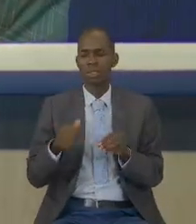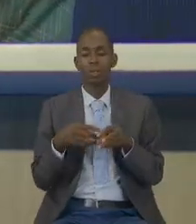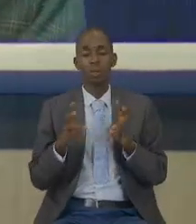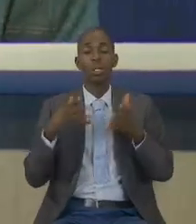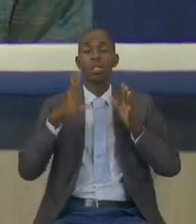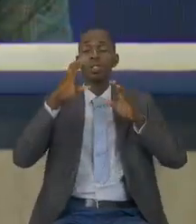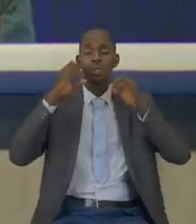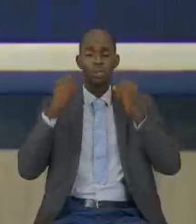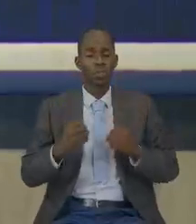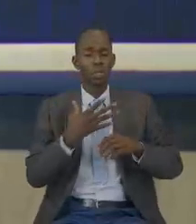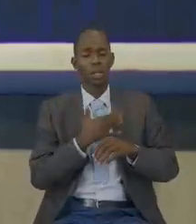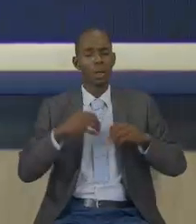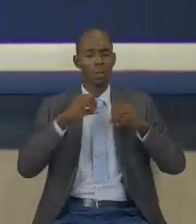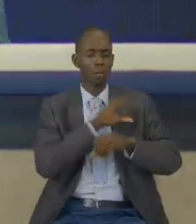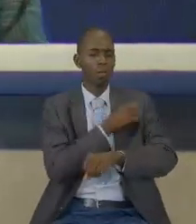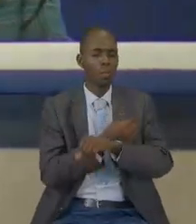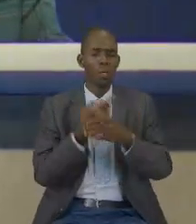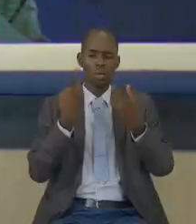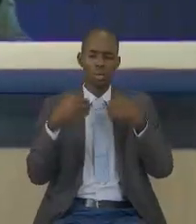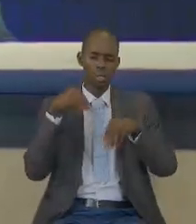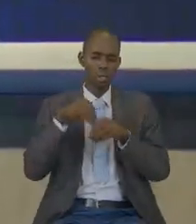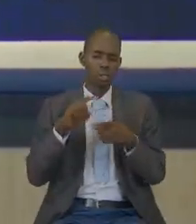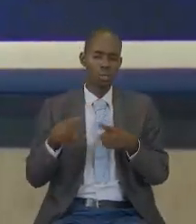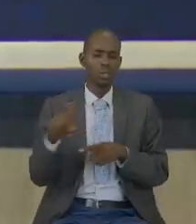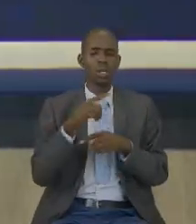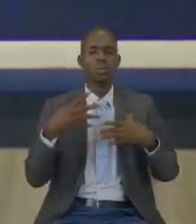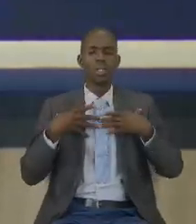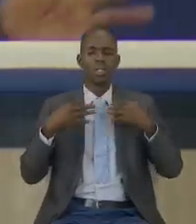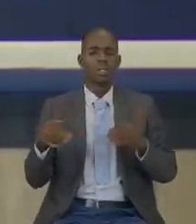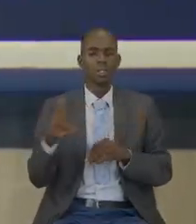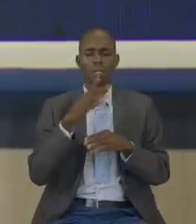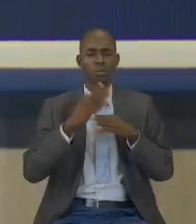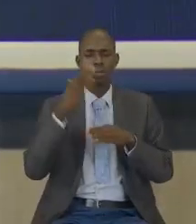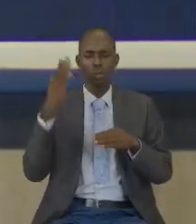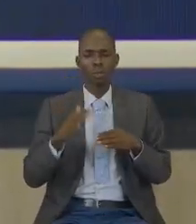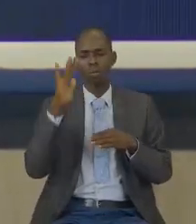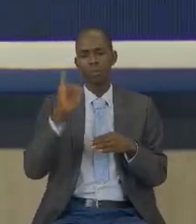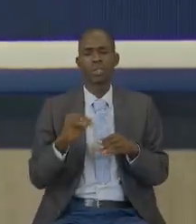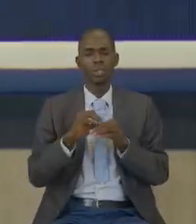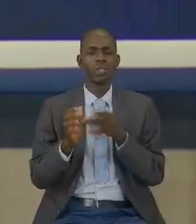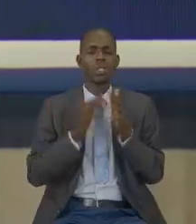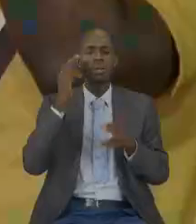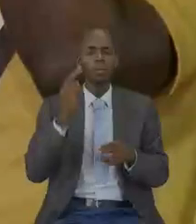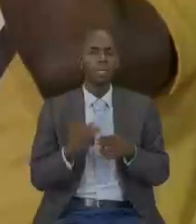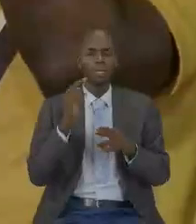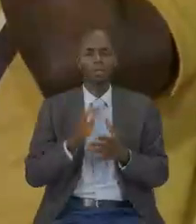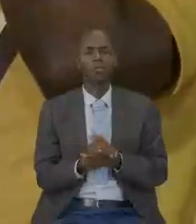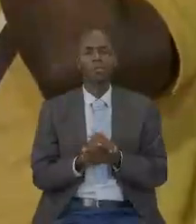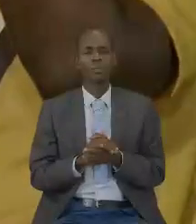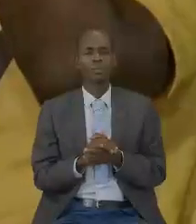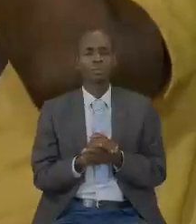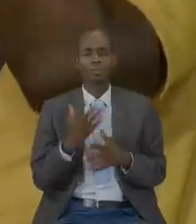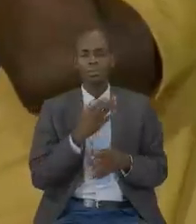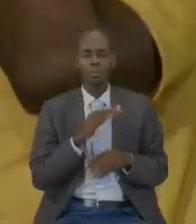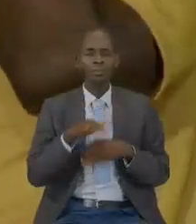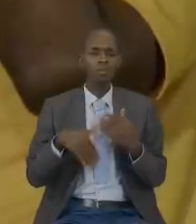and your power come into them now. Heal them completely in Jesus' name. And those